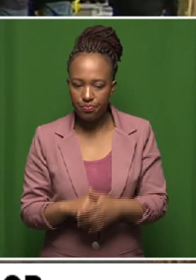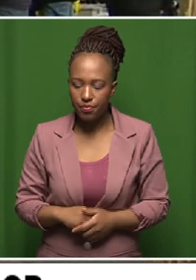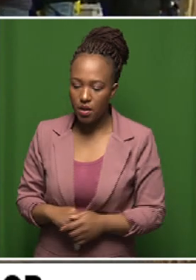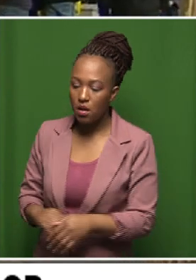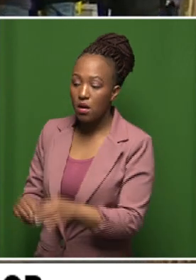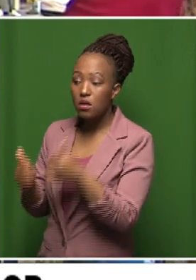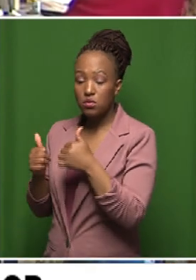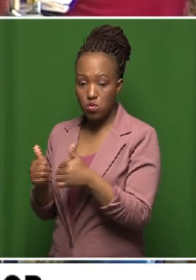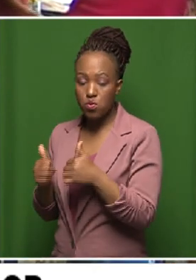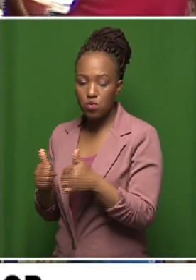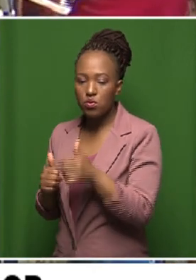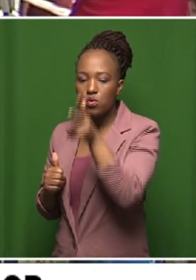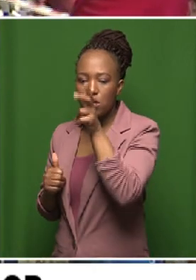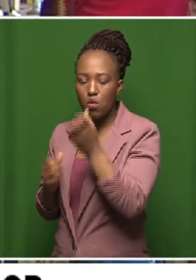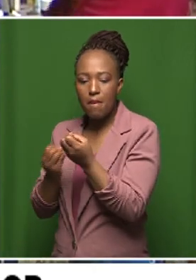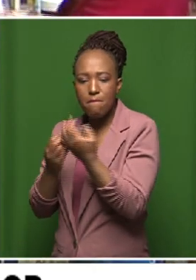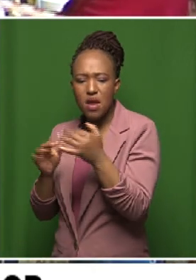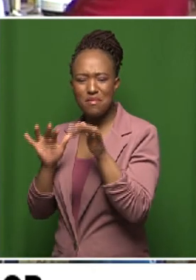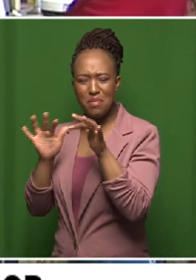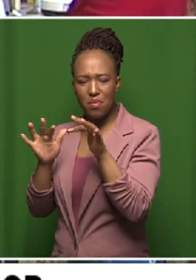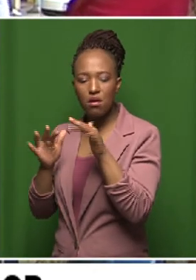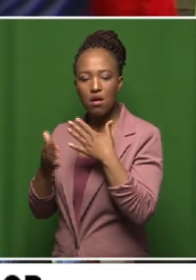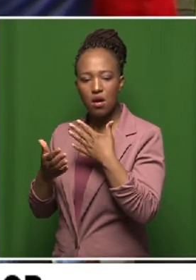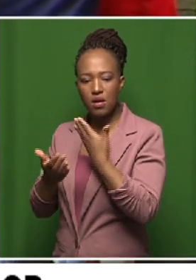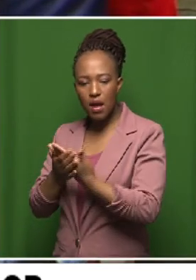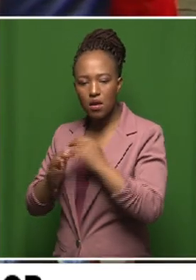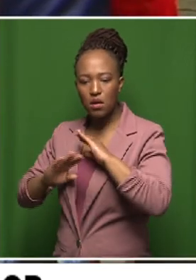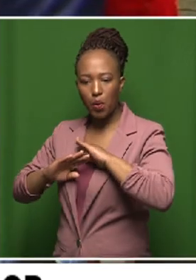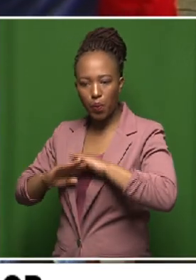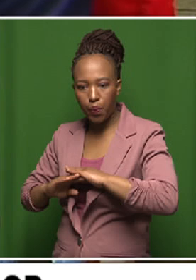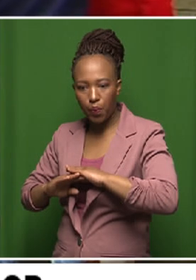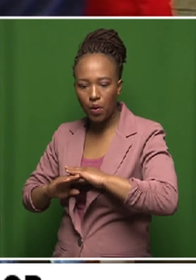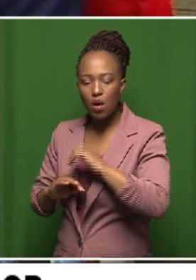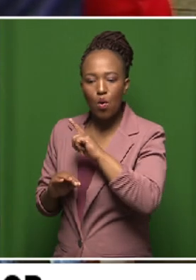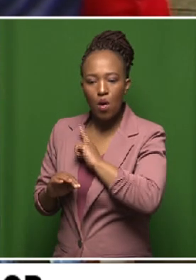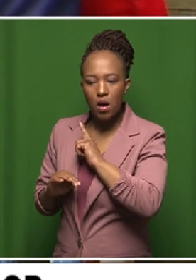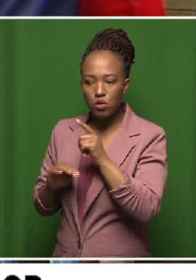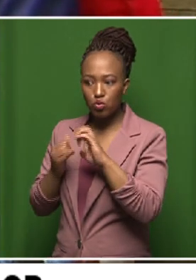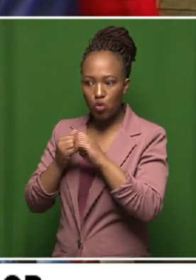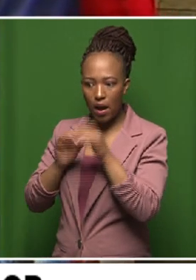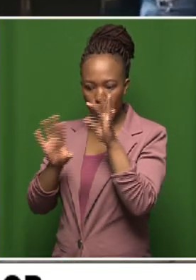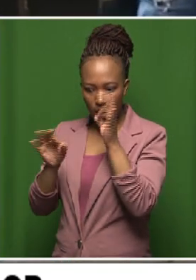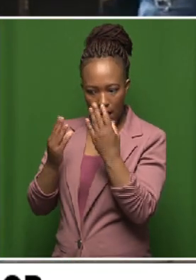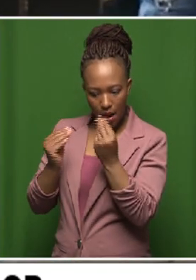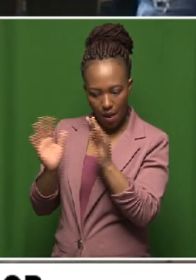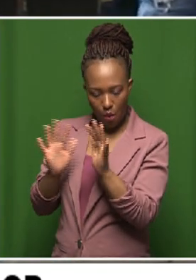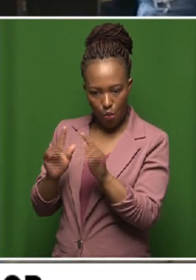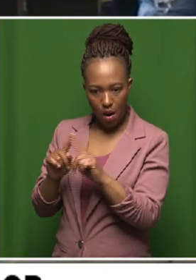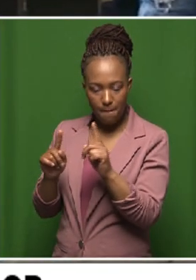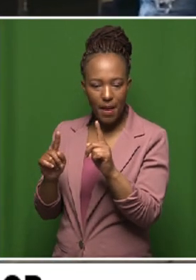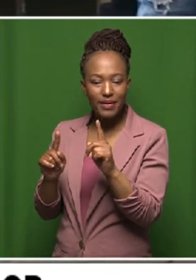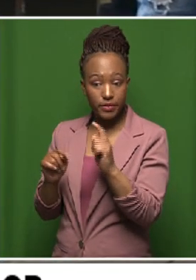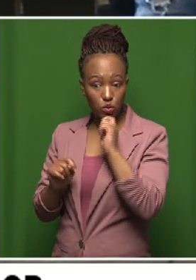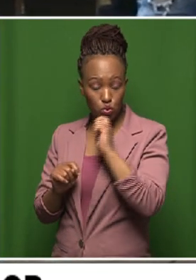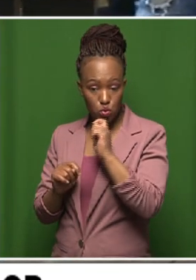because I think that'll put a lot of people's minds at ease in terms of trying to analyse these numbers. However, there's no getting away from